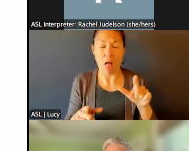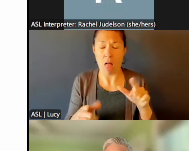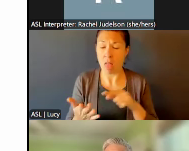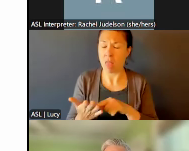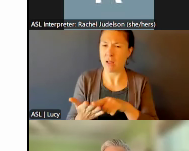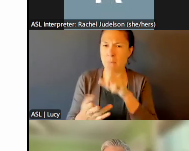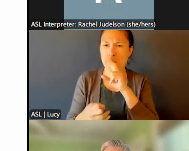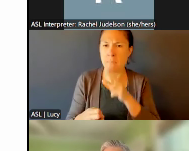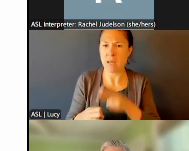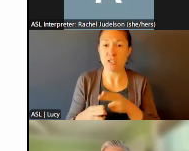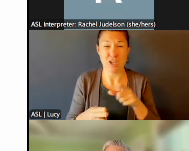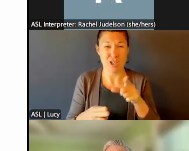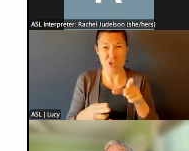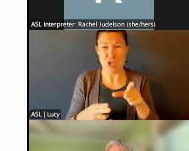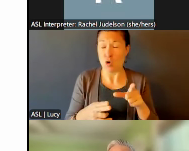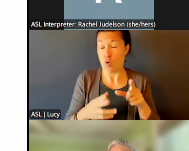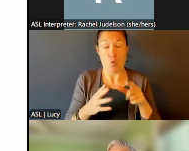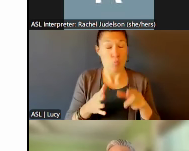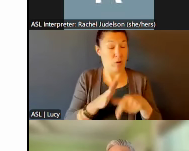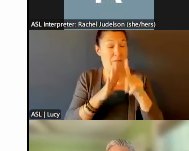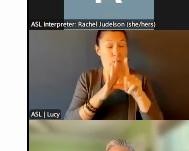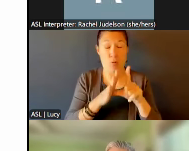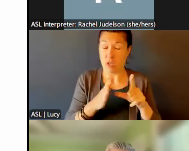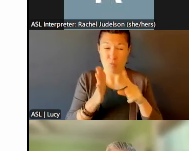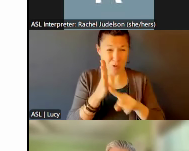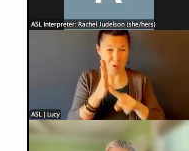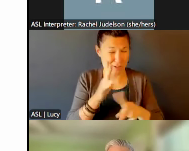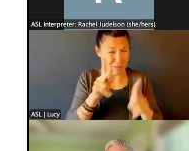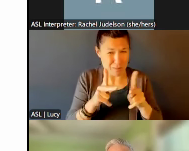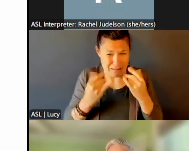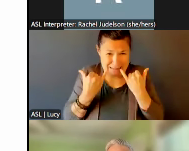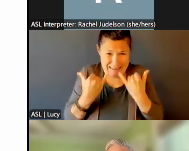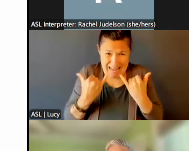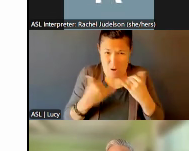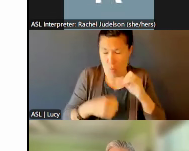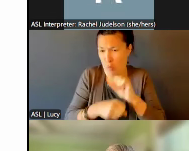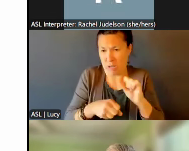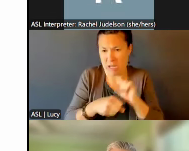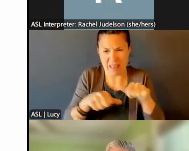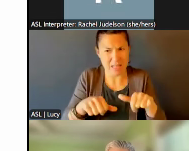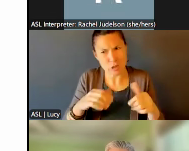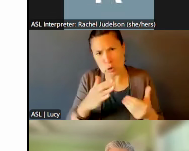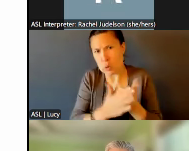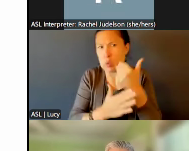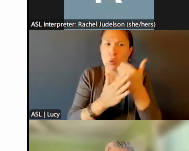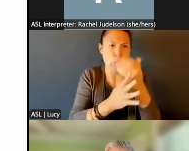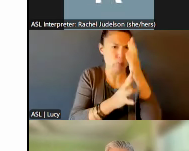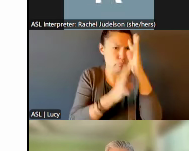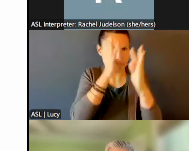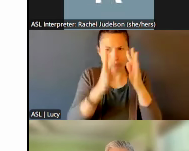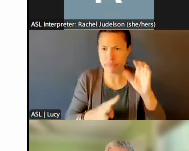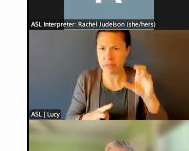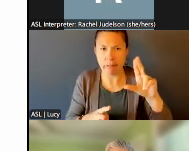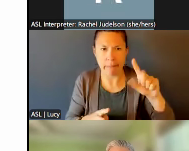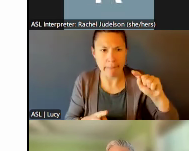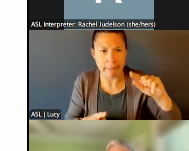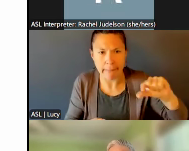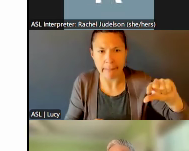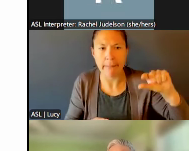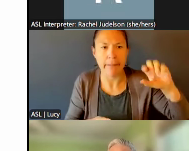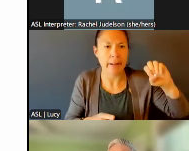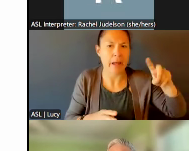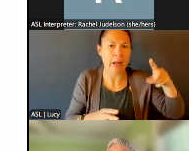people are working on right now. And then my last point is, because people are working on these projects right now, there